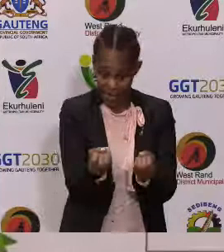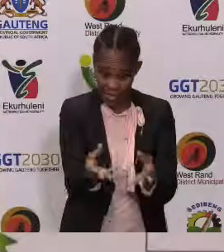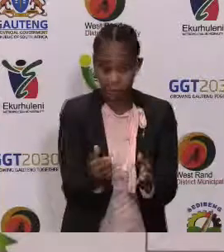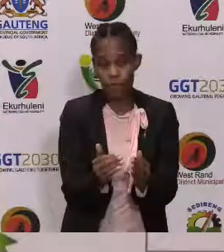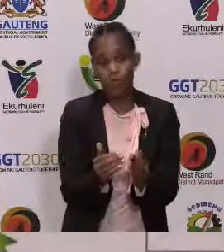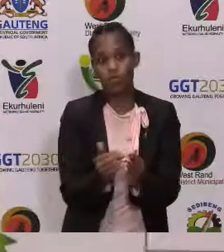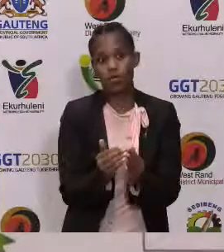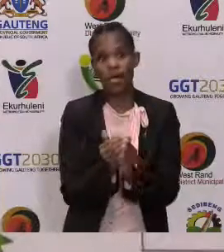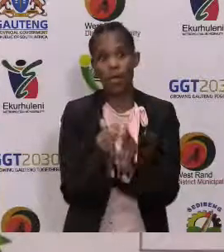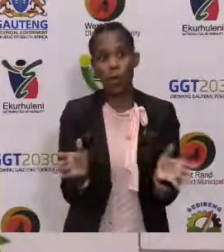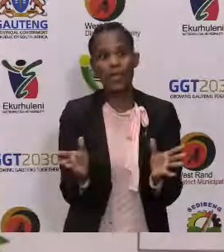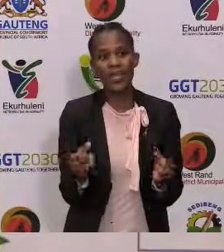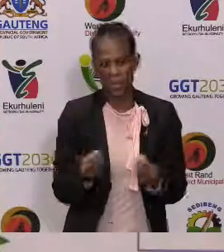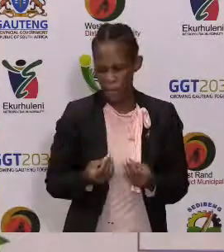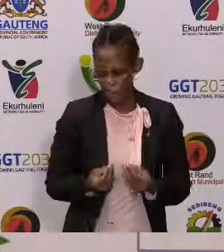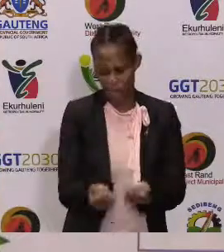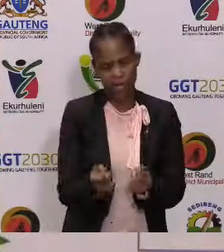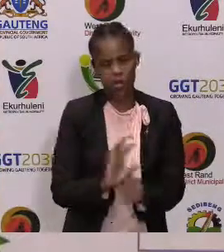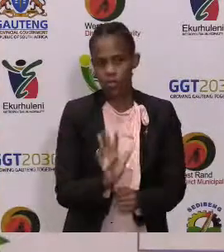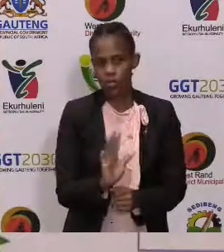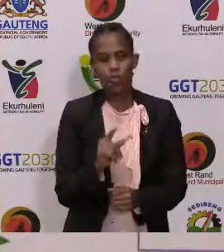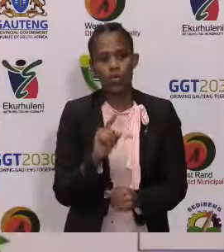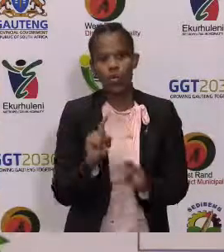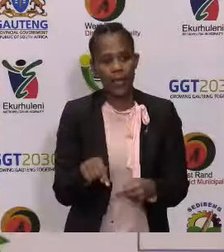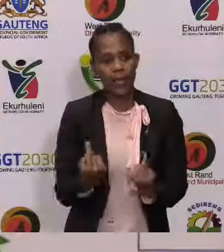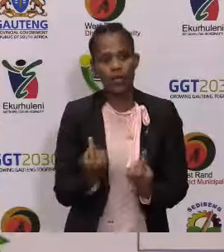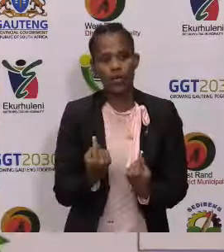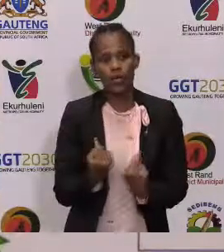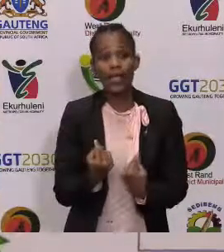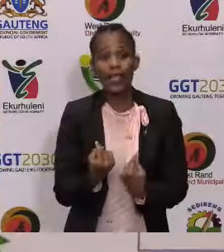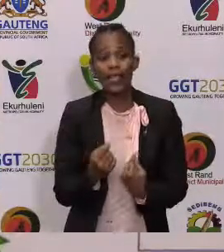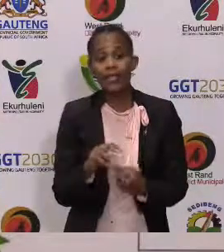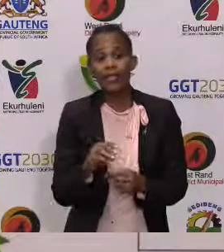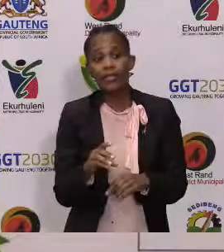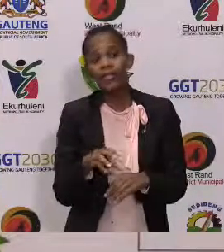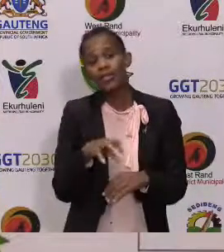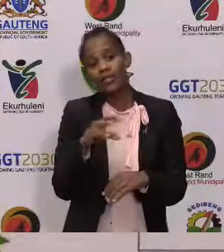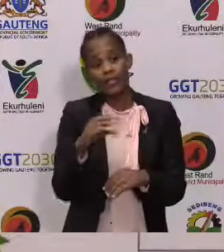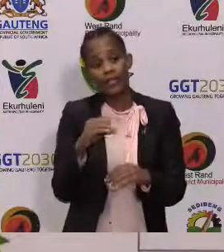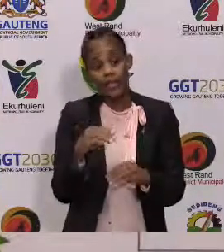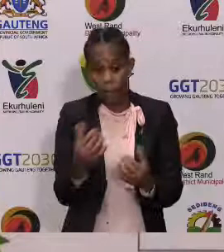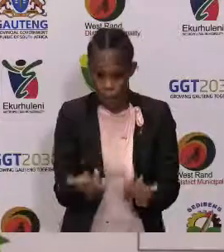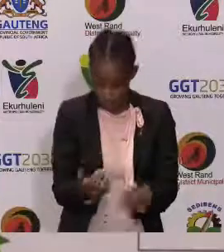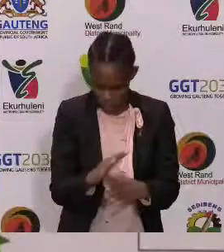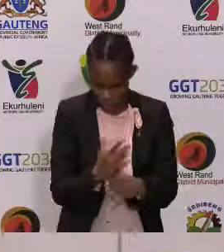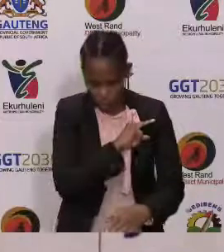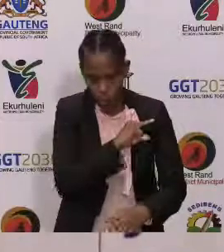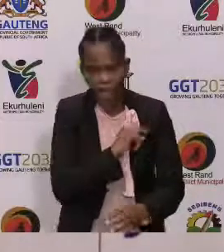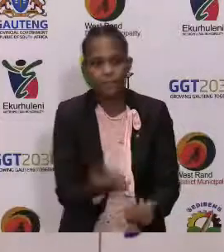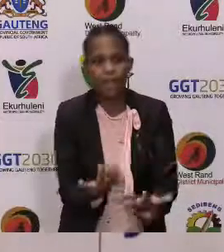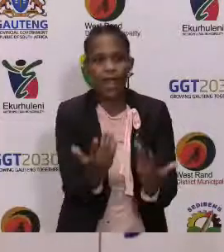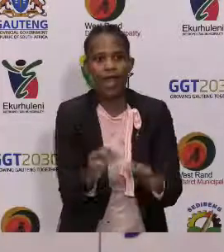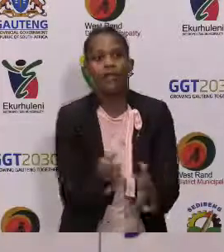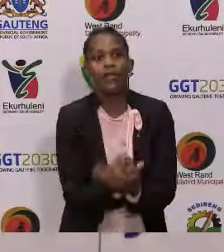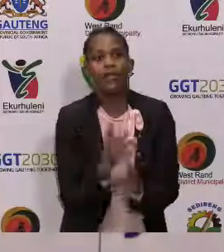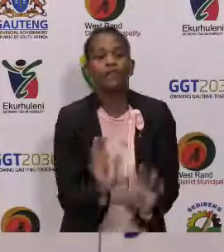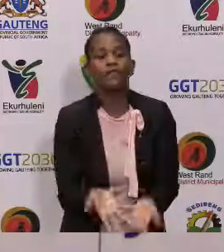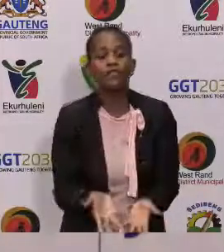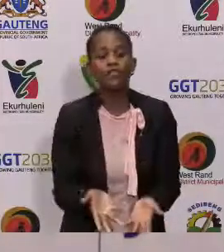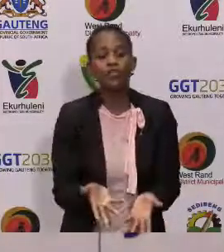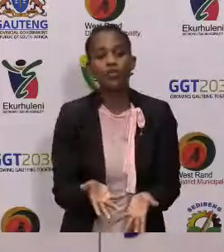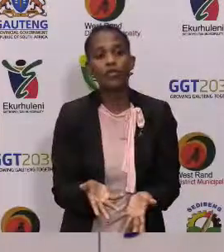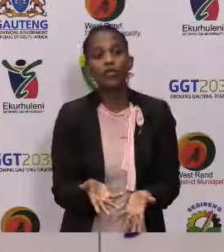immediately at Charlotte Mateke because of the fire. That's the northern block. So